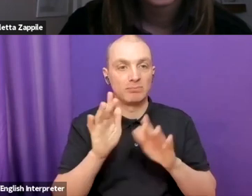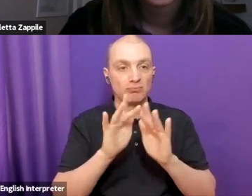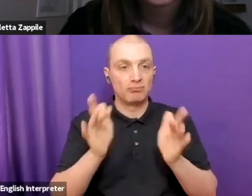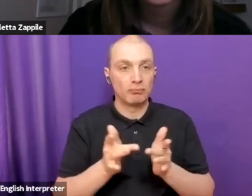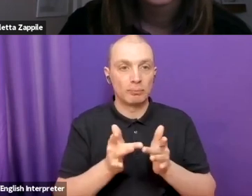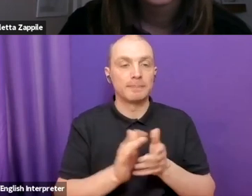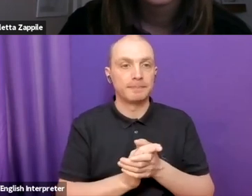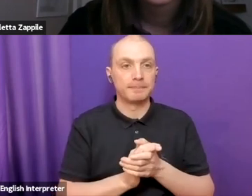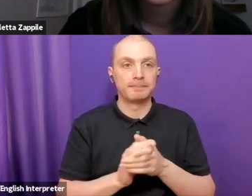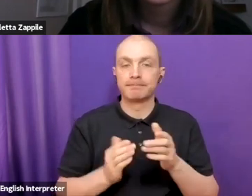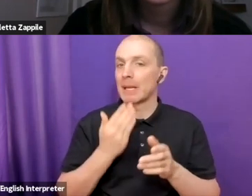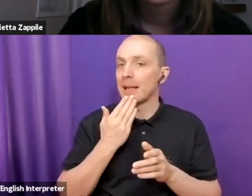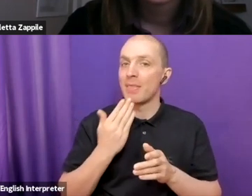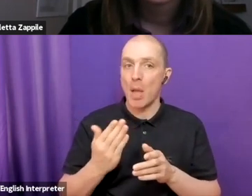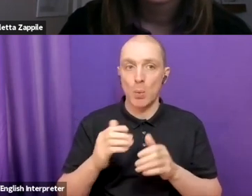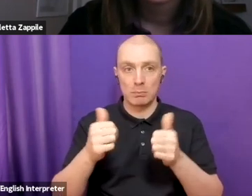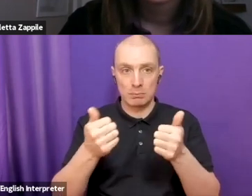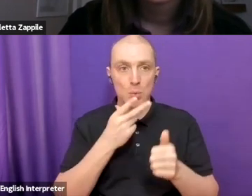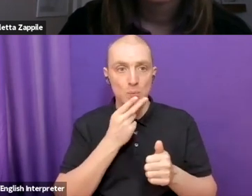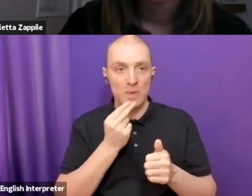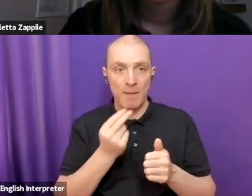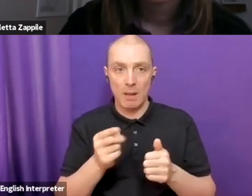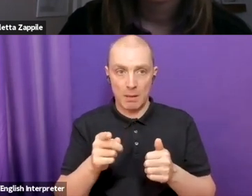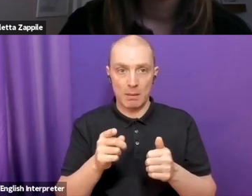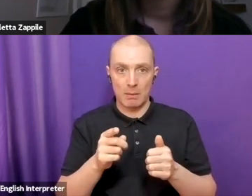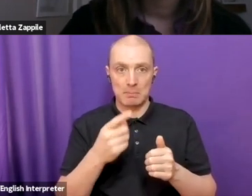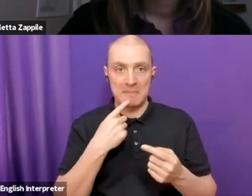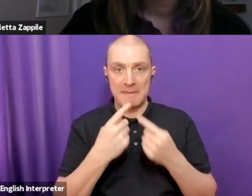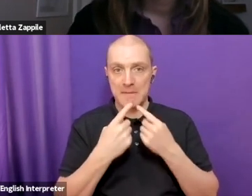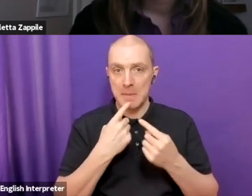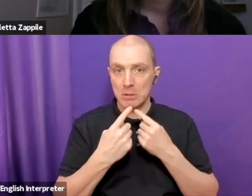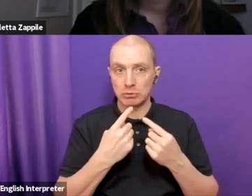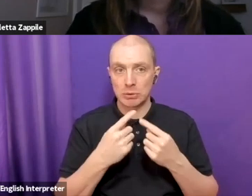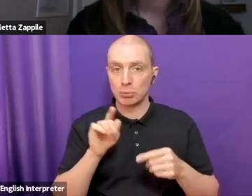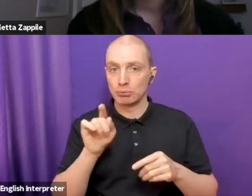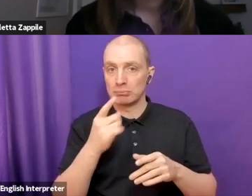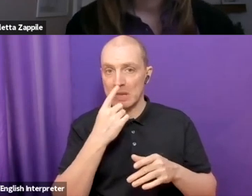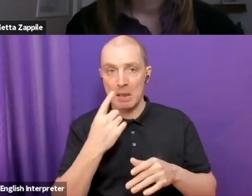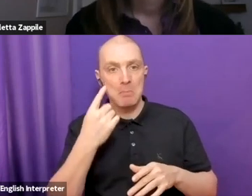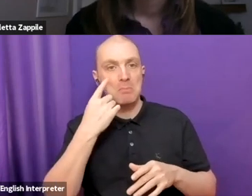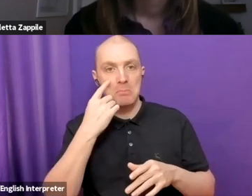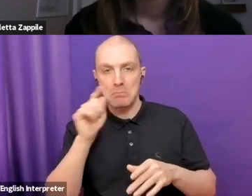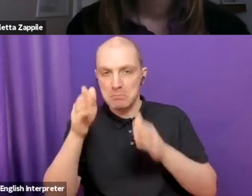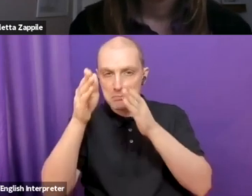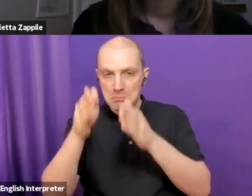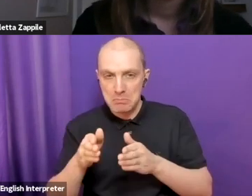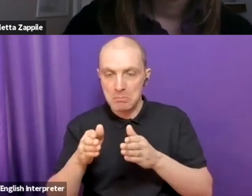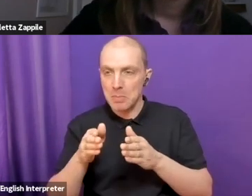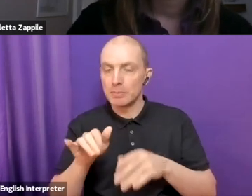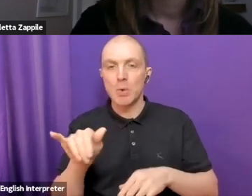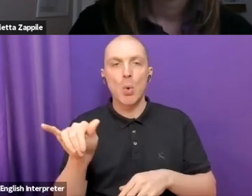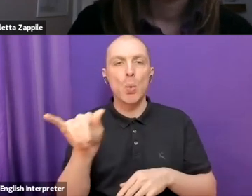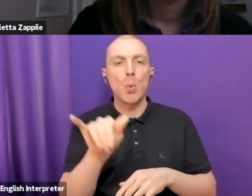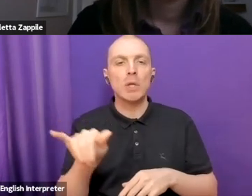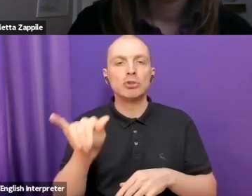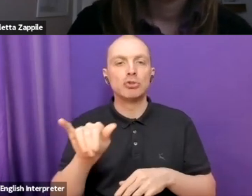tool. And I'm assuming that also the other thing people can do is look at the countries that might have made recommendations about a particular issue before, because